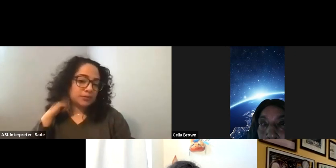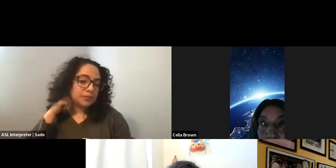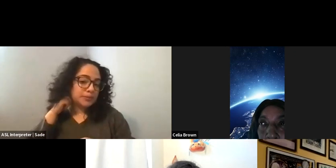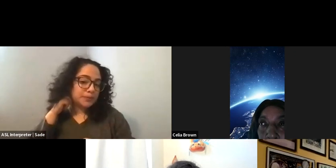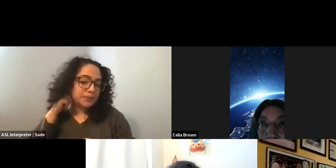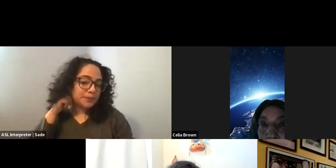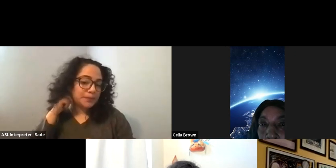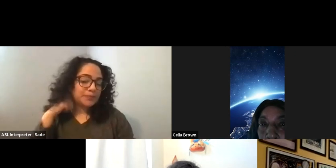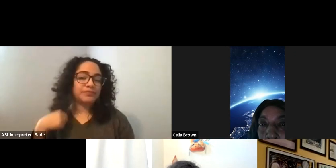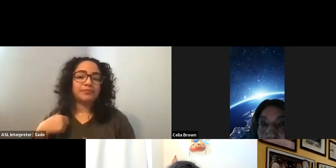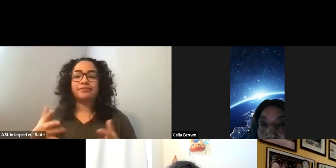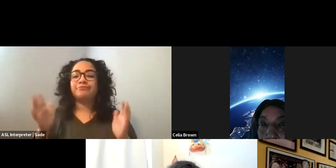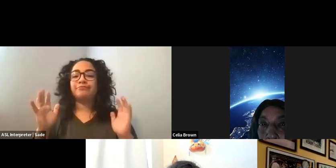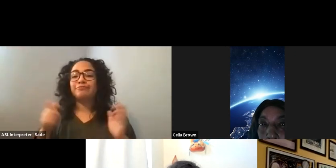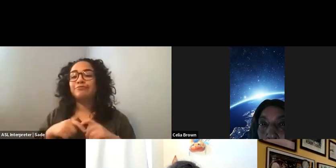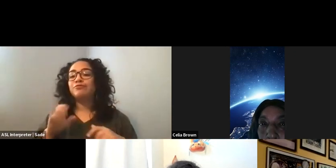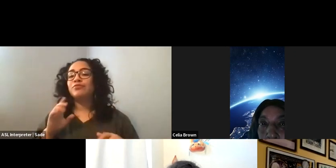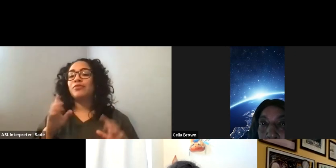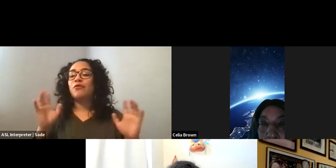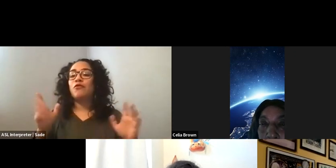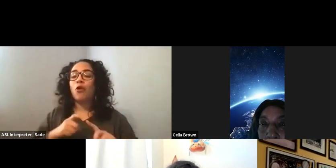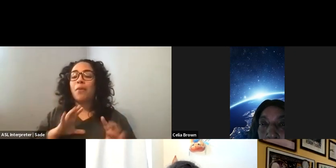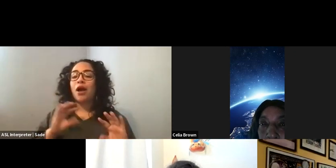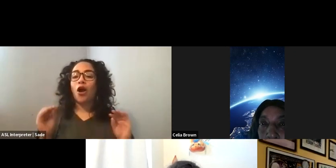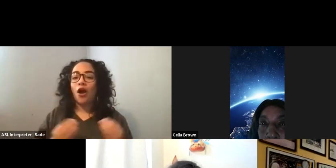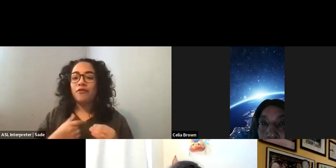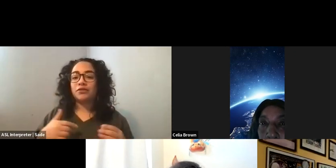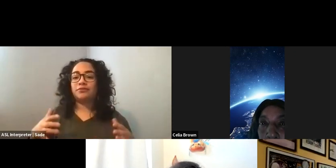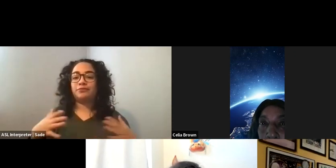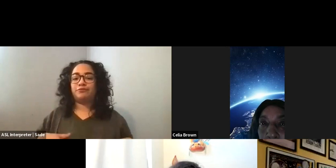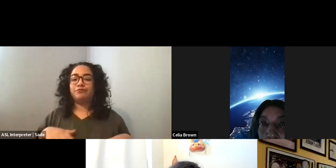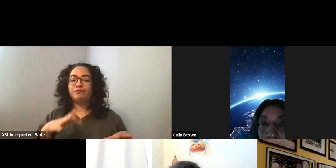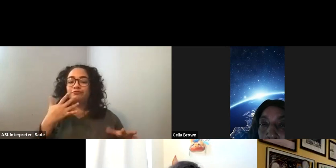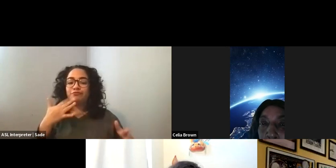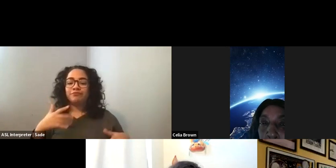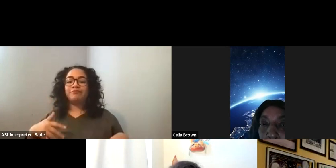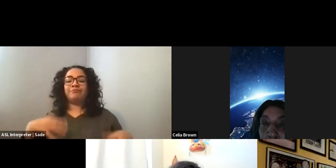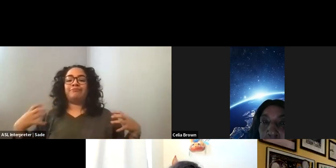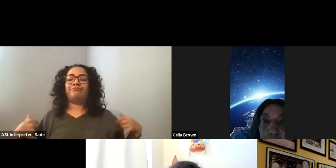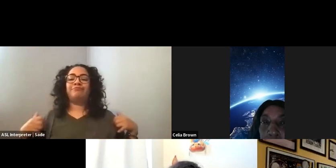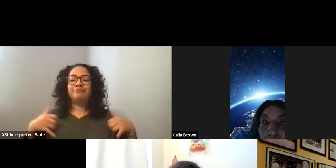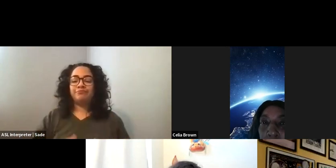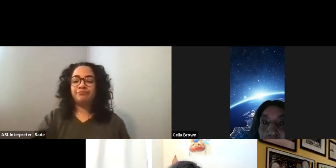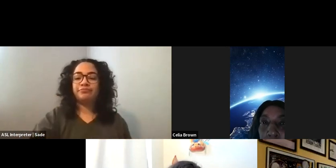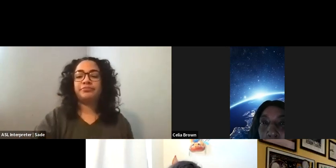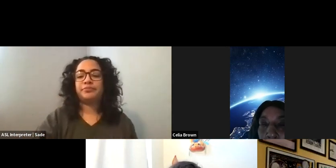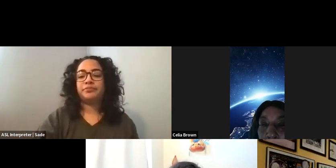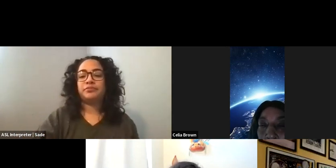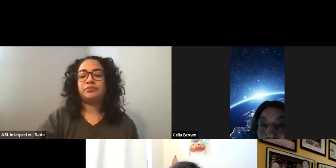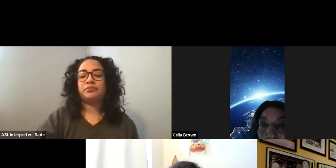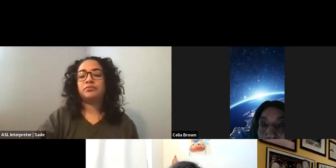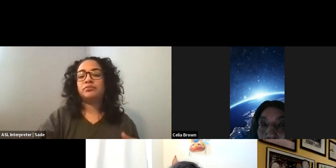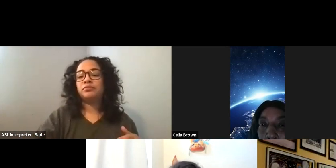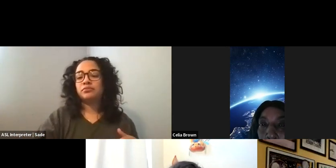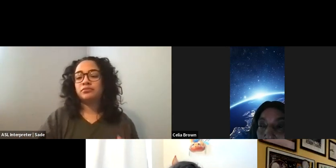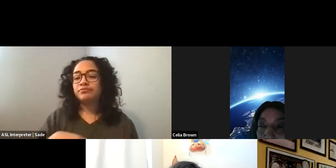y'all from my office room wearing a very colorful patterned jacket, a necklace with some red,